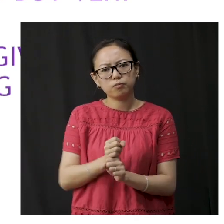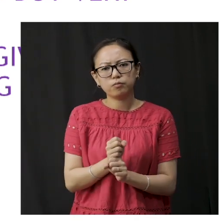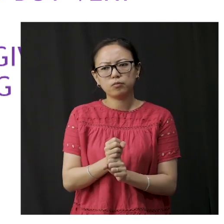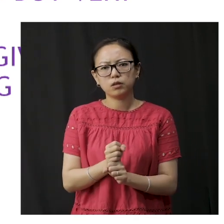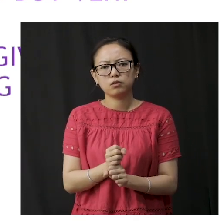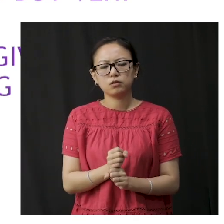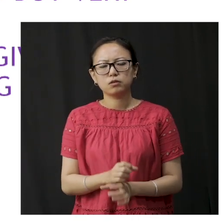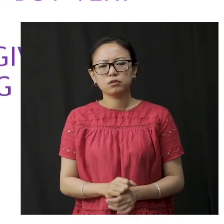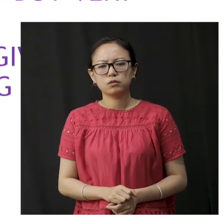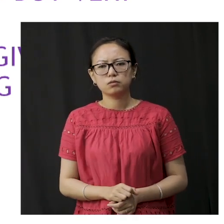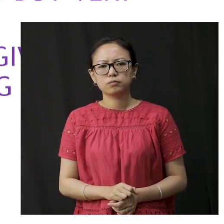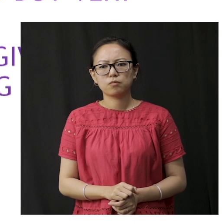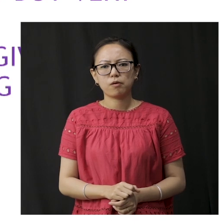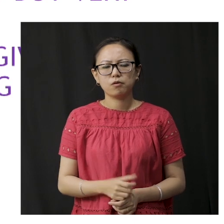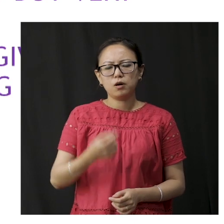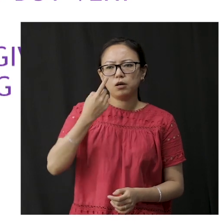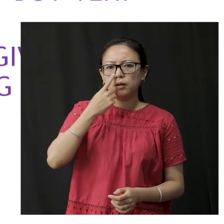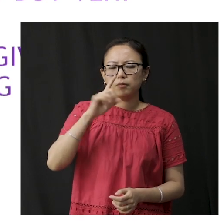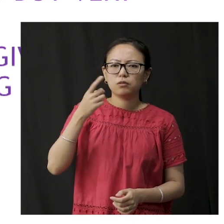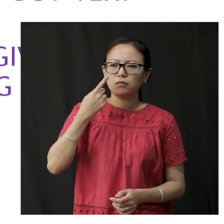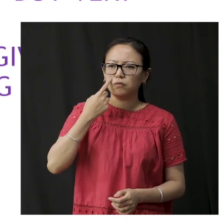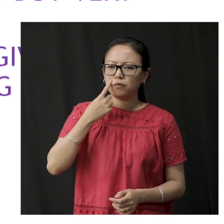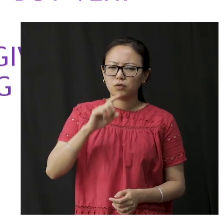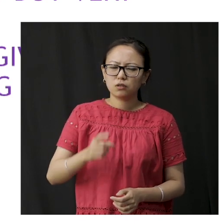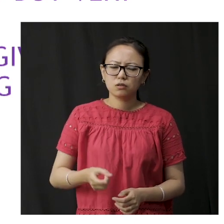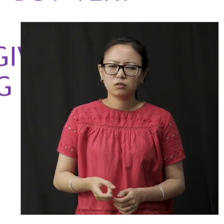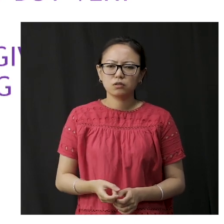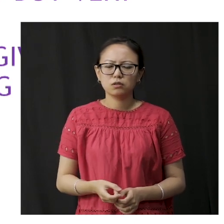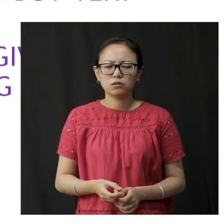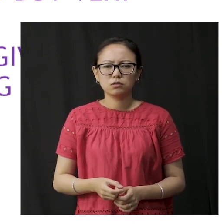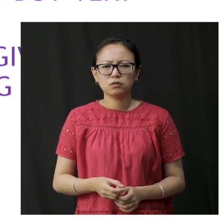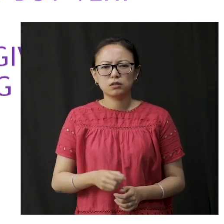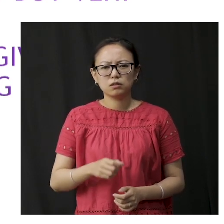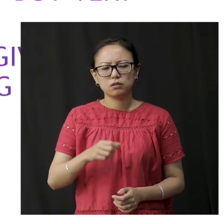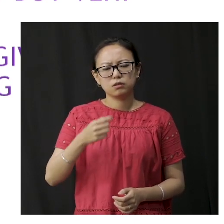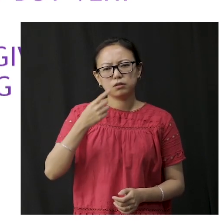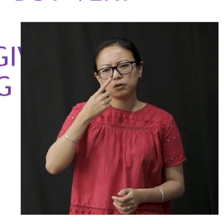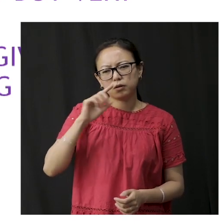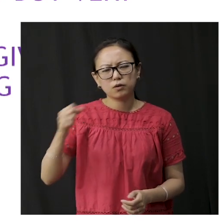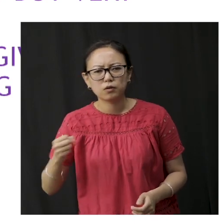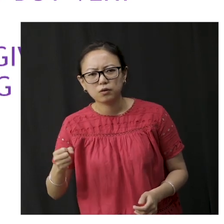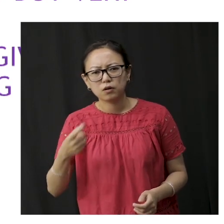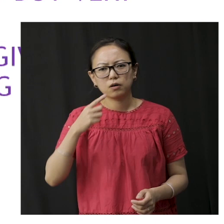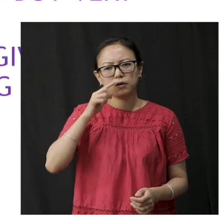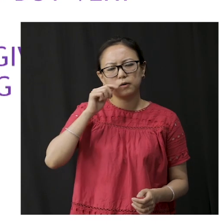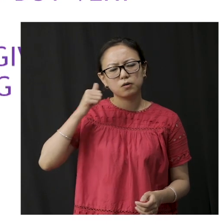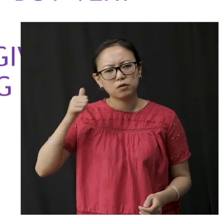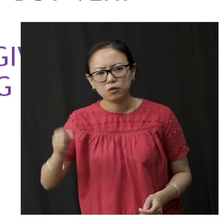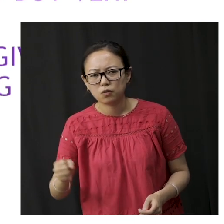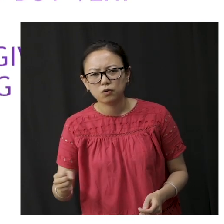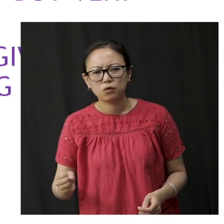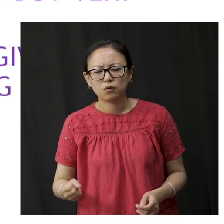are older than our parents. They are older than our grandparents. They are older than any one of us on this